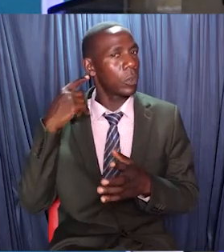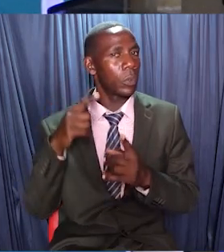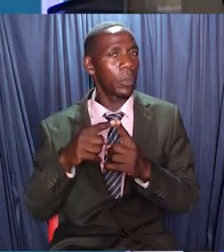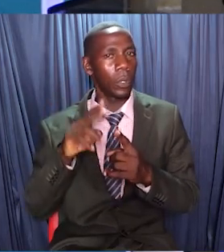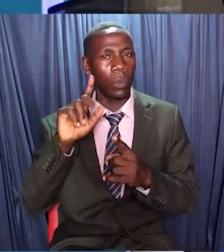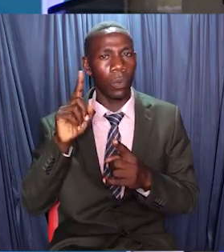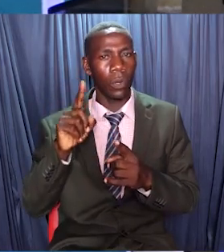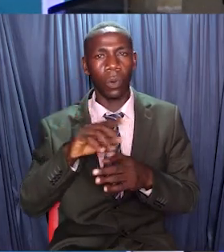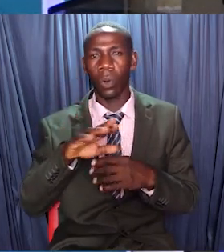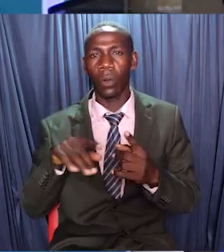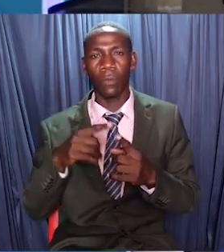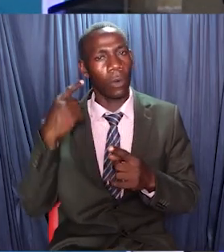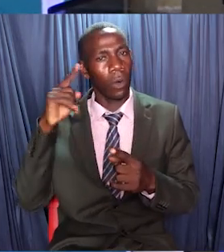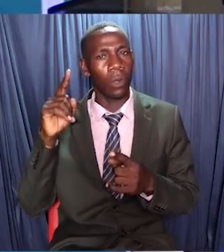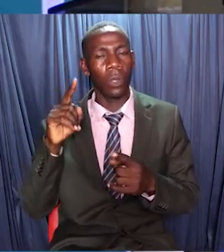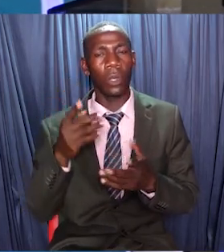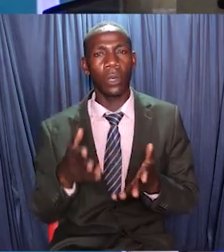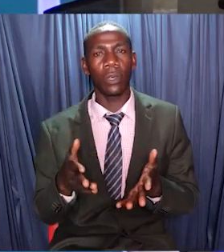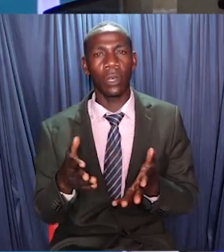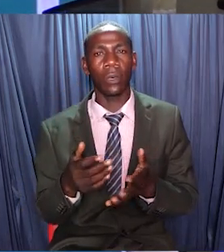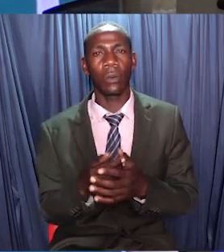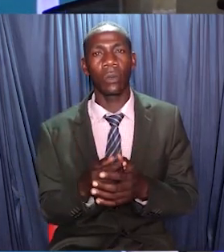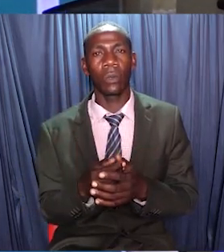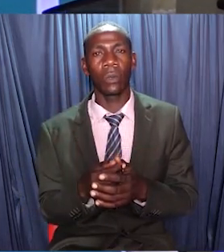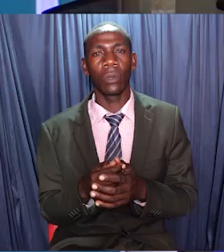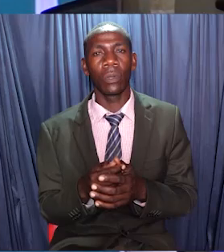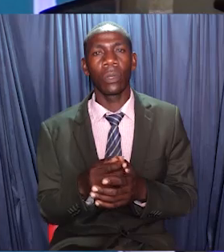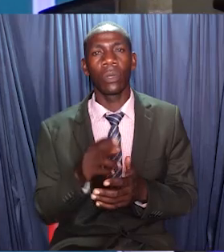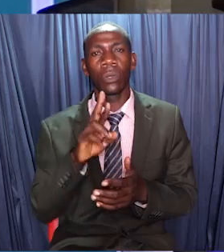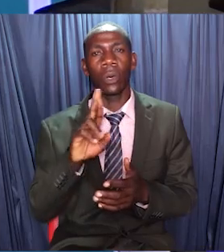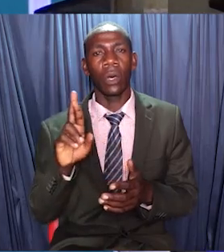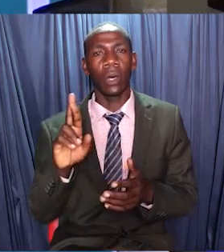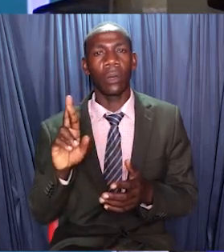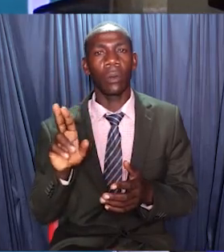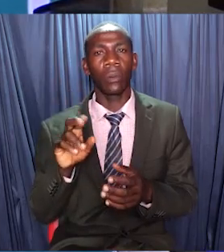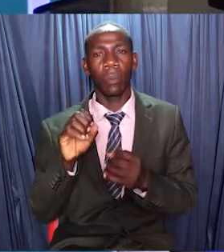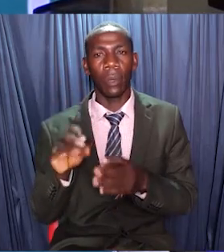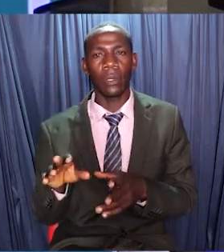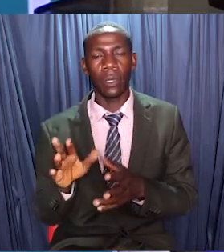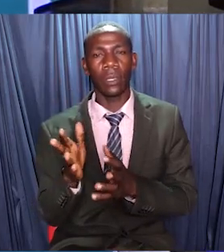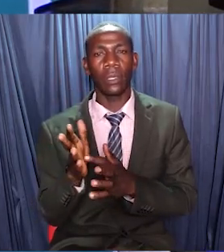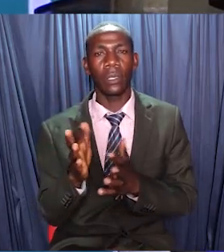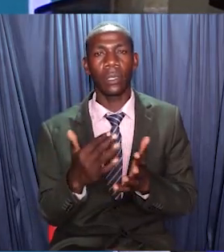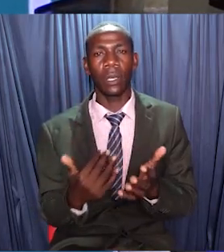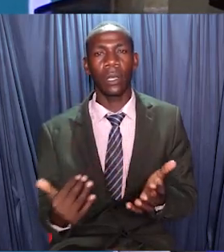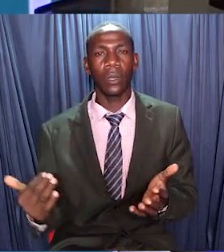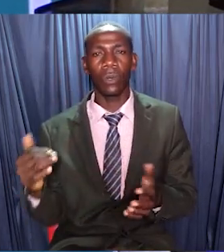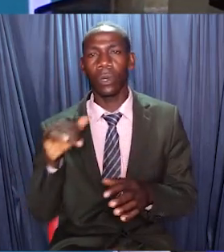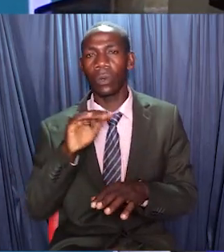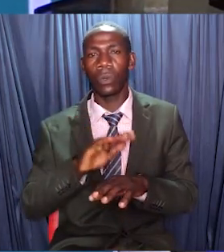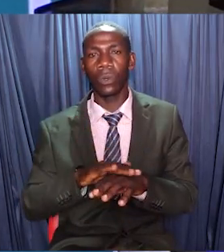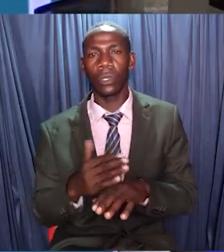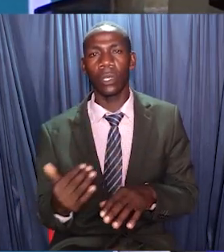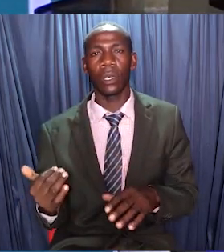ni fungu la wote, which is a fall for everybody, ndipo sasa, then now, umekuwa mwana wa haramu, you are a bastard child, wala si mwana wa halali, and no